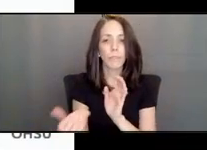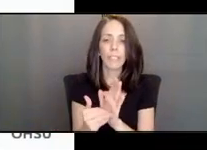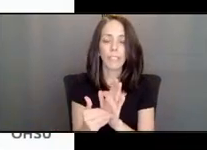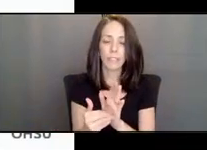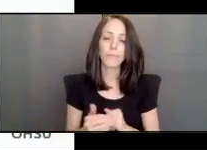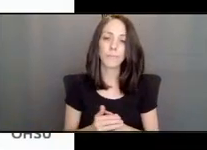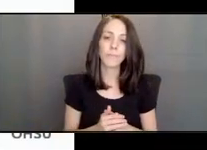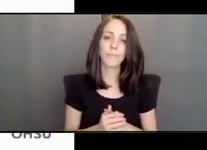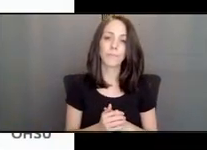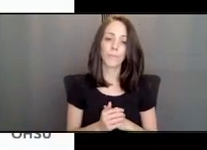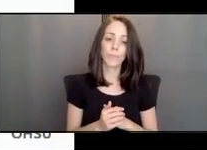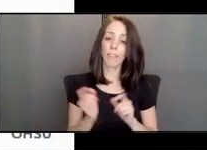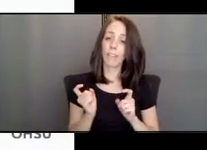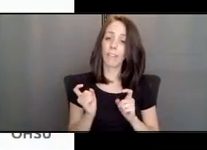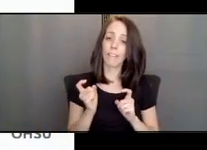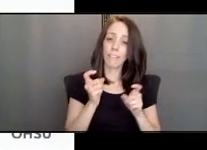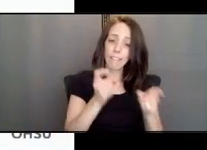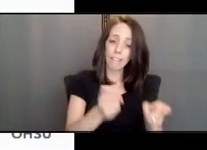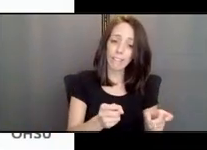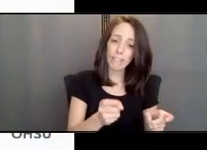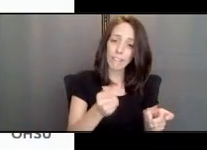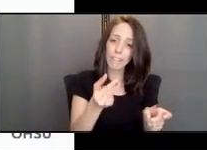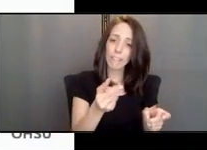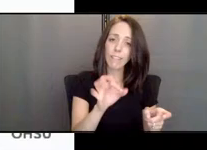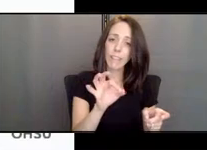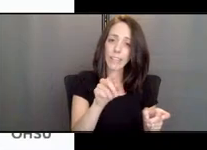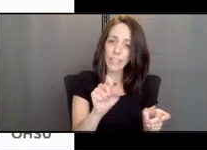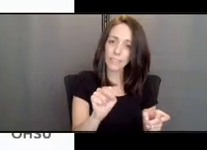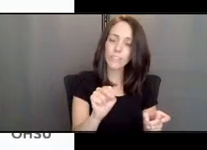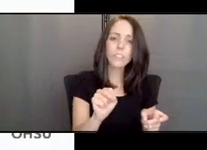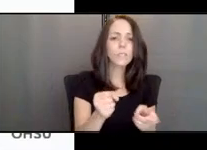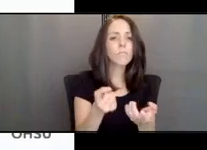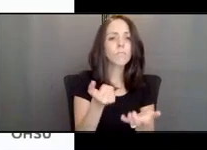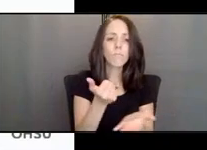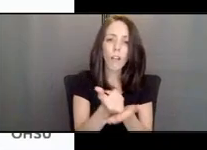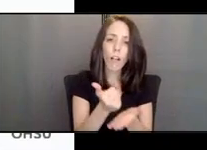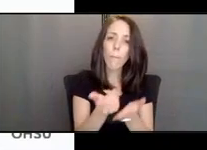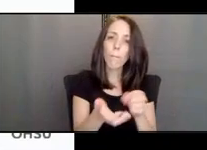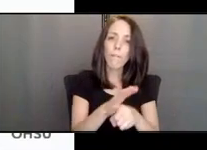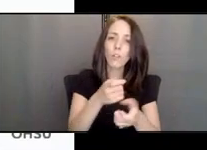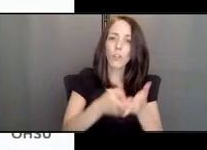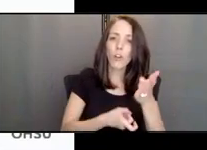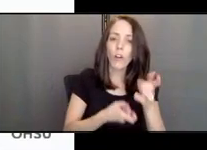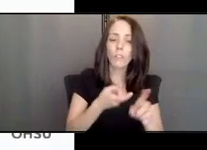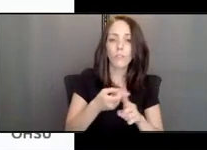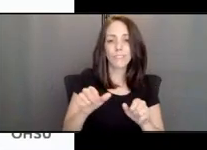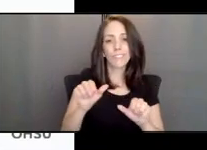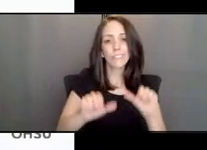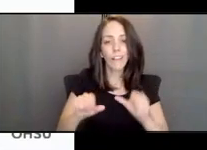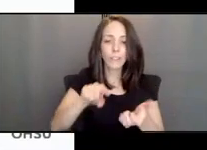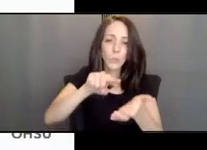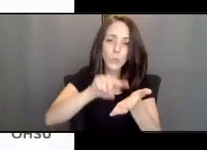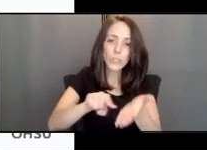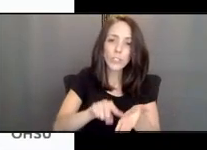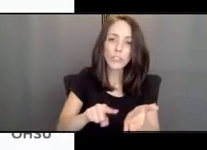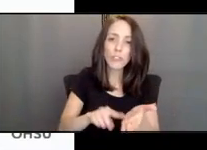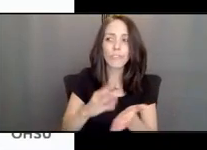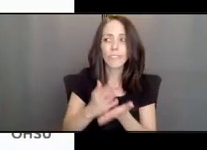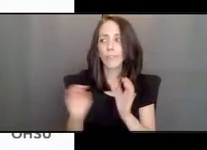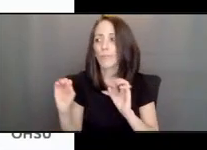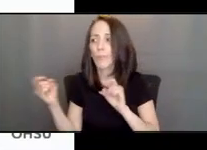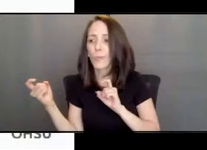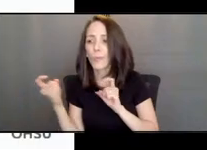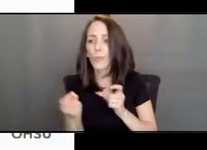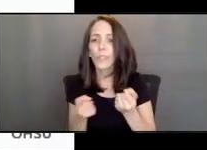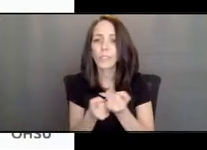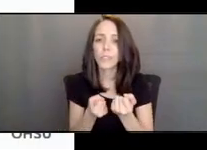essential complementary funding to cover costs of science not fully reimbursed by grants, as does IGT, or the Intergovernmental